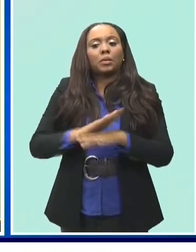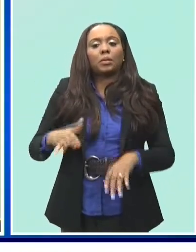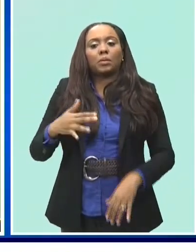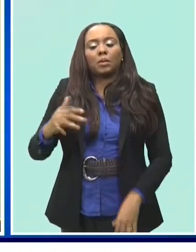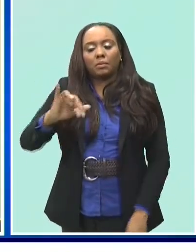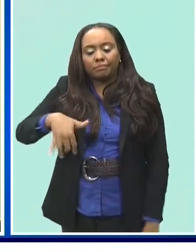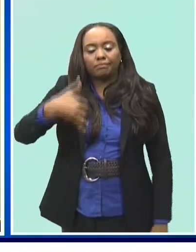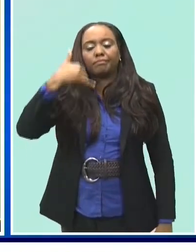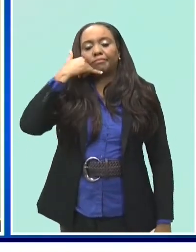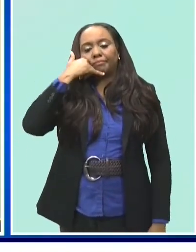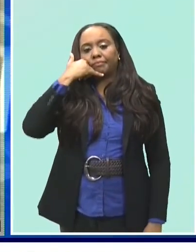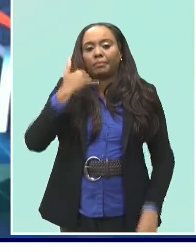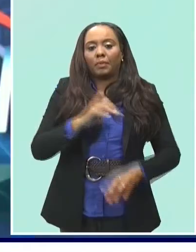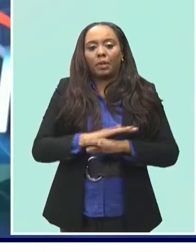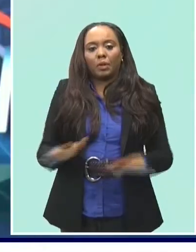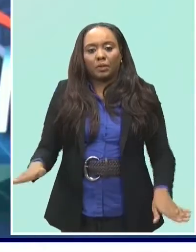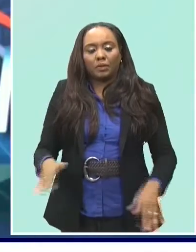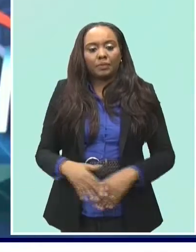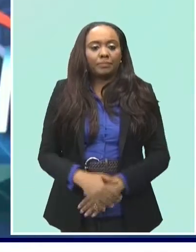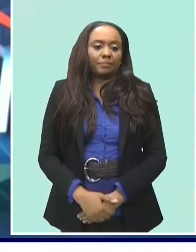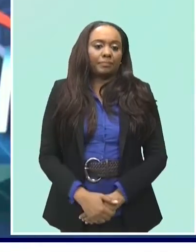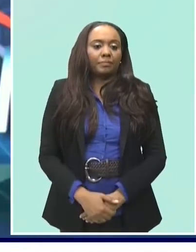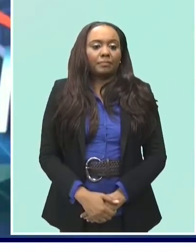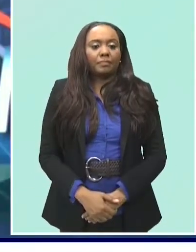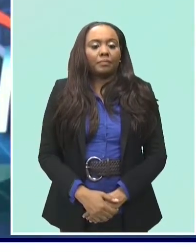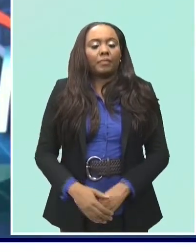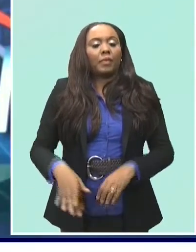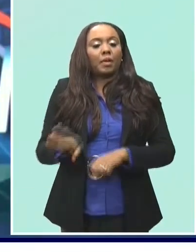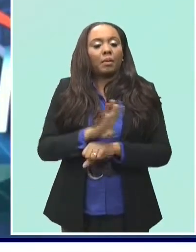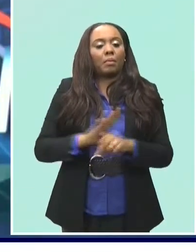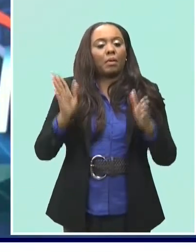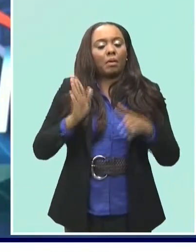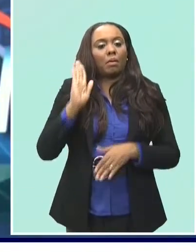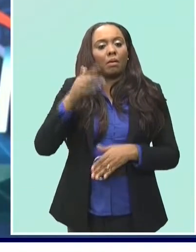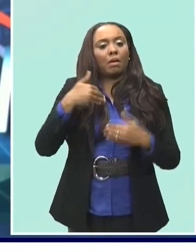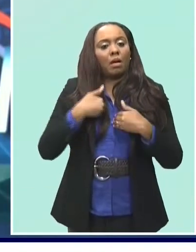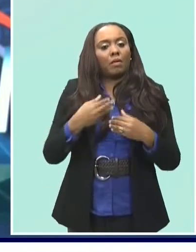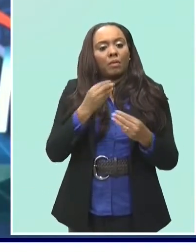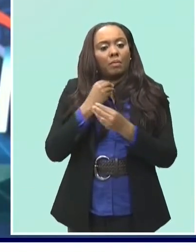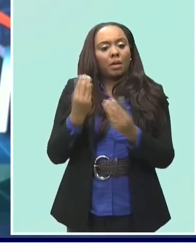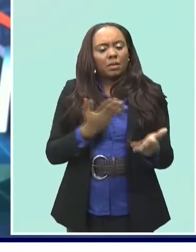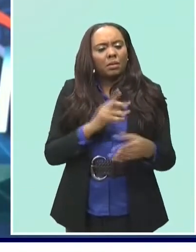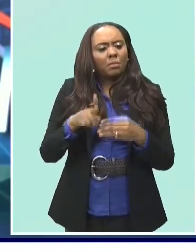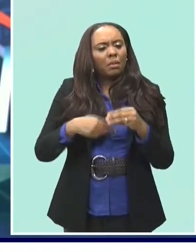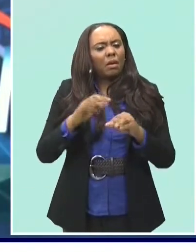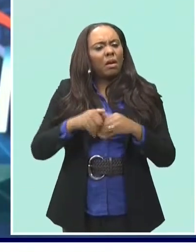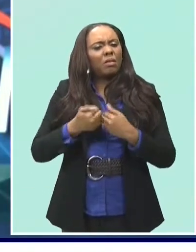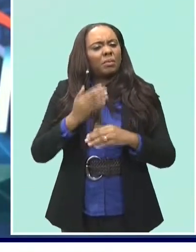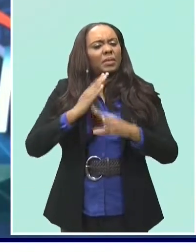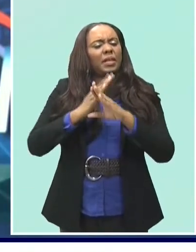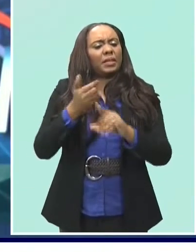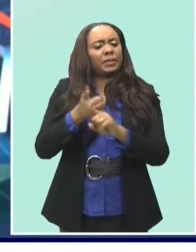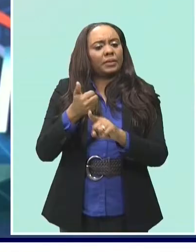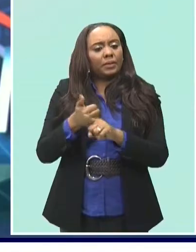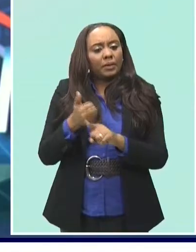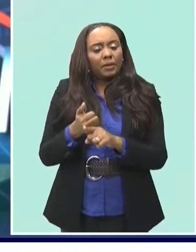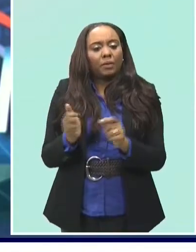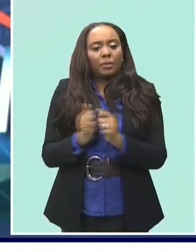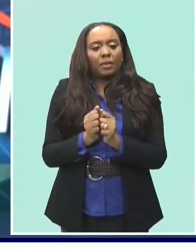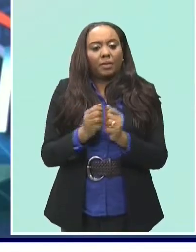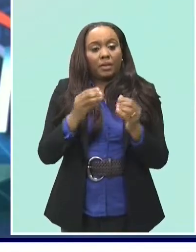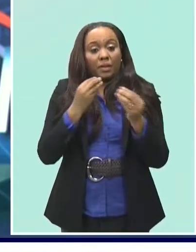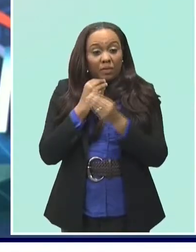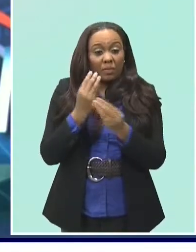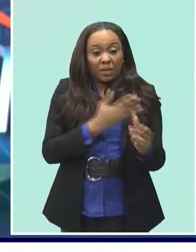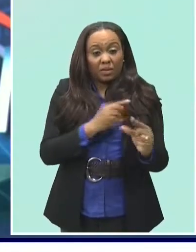not answer the phone with these numbers. Barbadians will be privy to information on how to protect themselves through an information